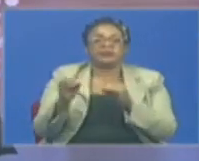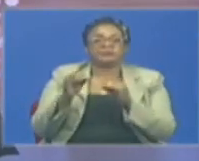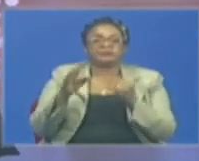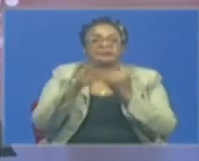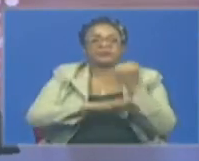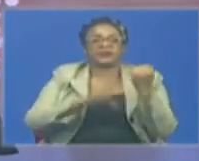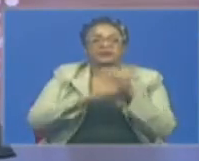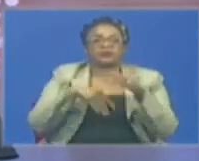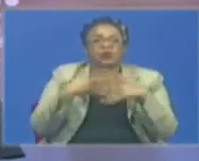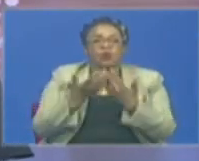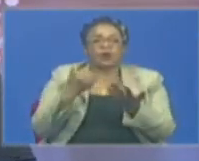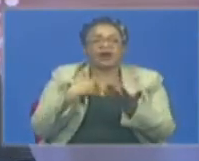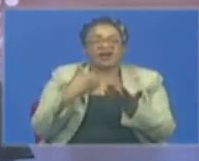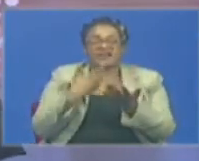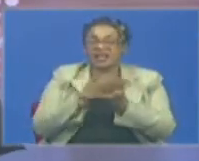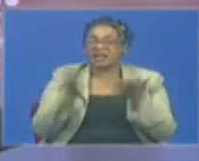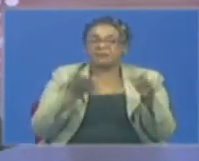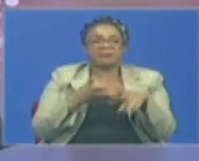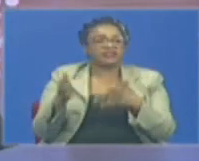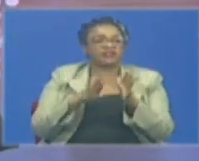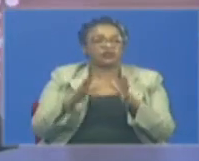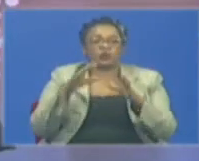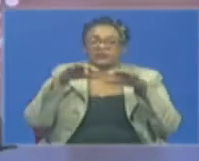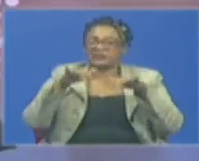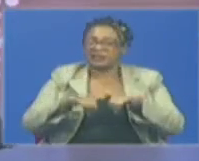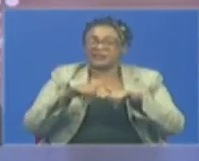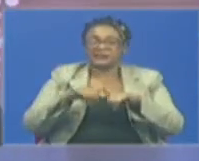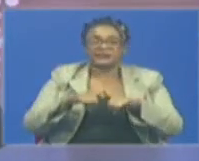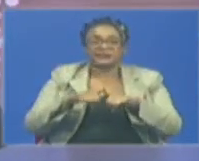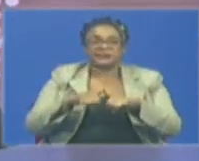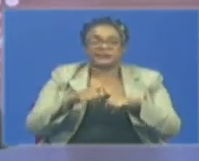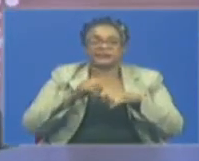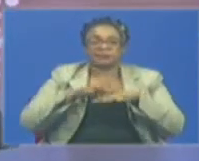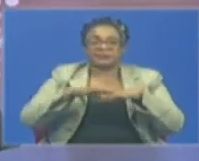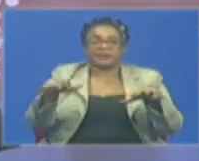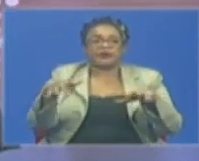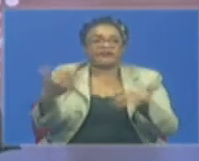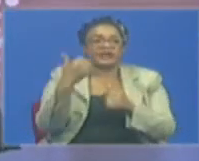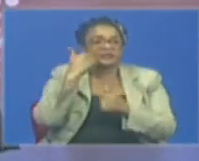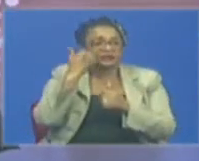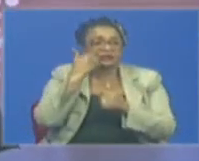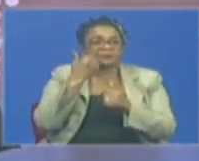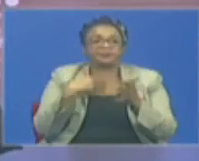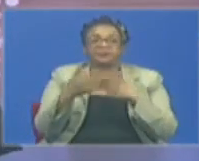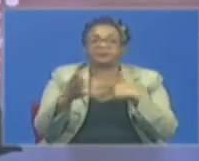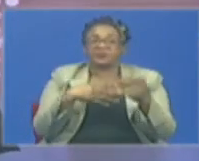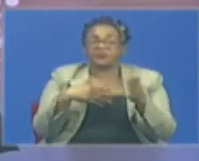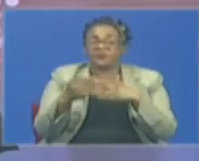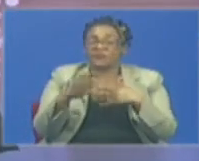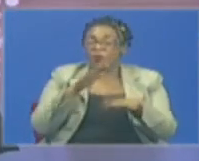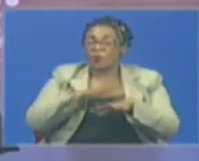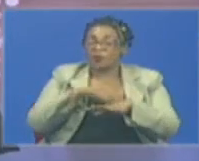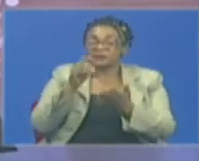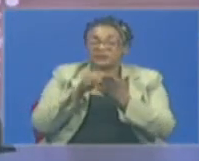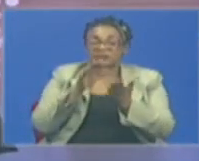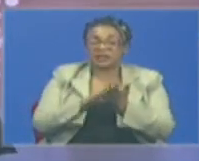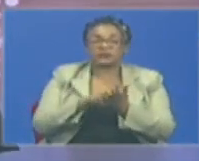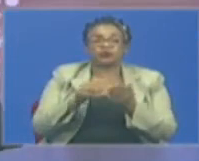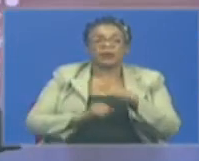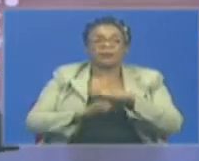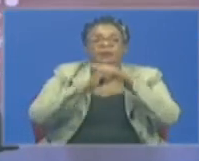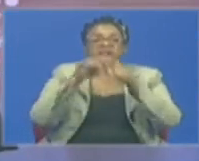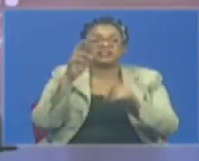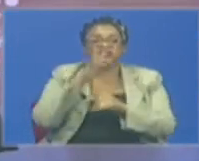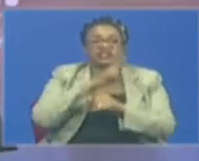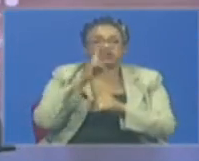any measures put in place to contain the spread of the disease. The doctors say that without sufficient data to support the easing of restrictions,